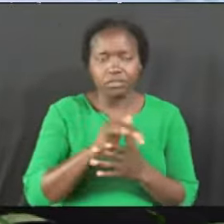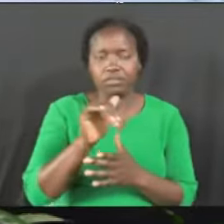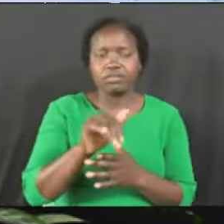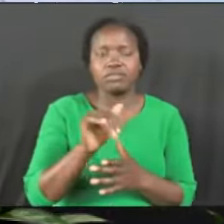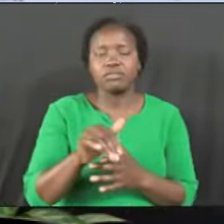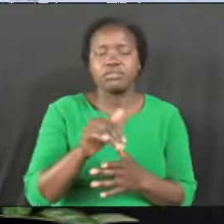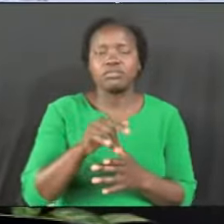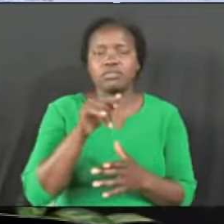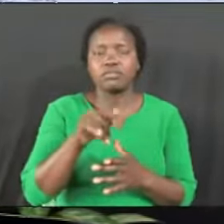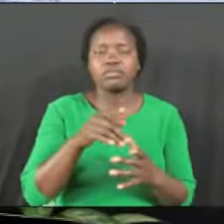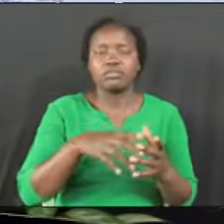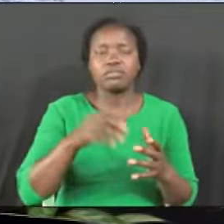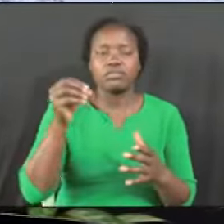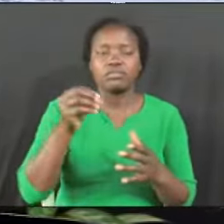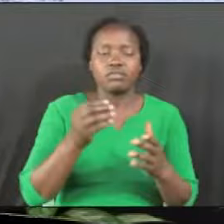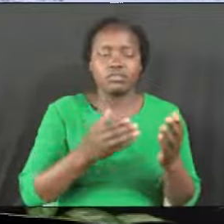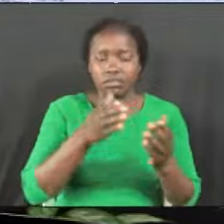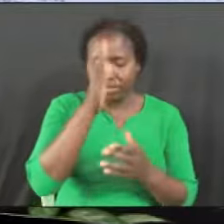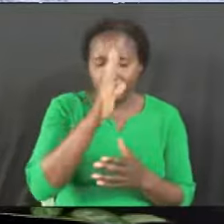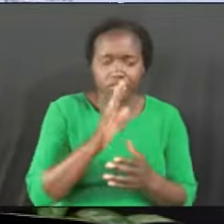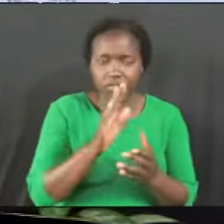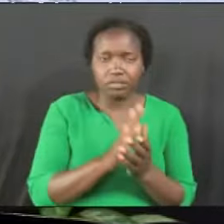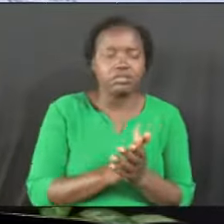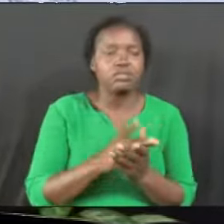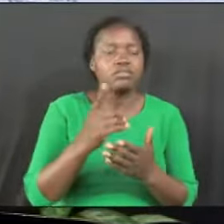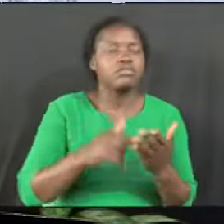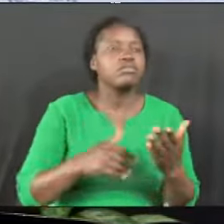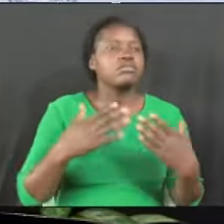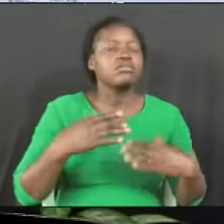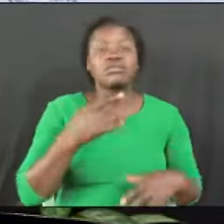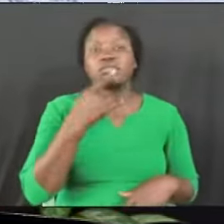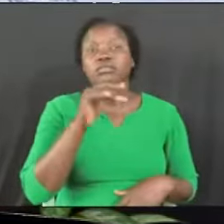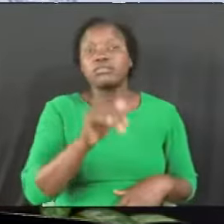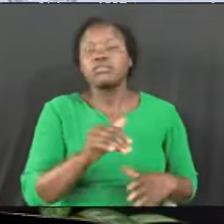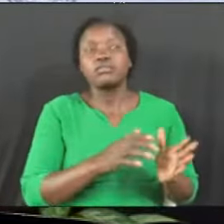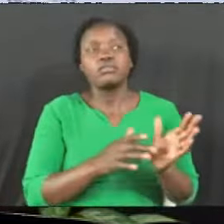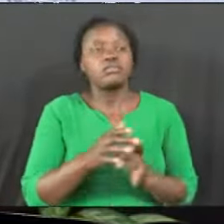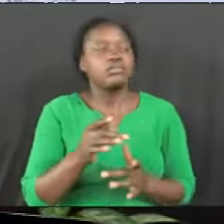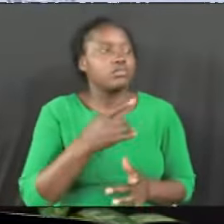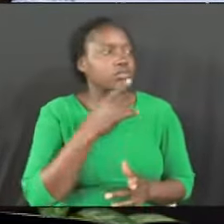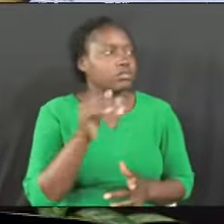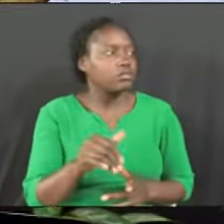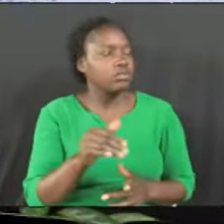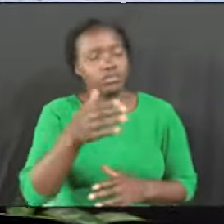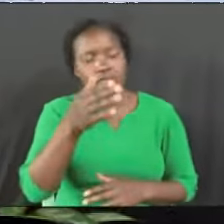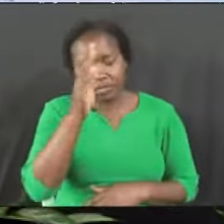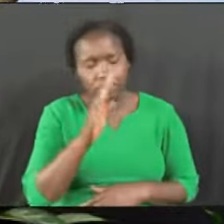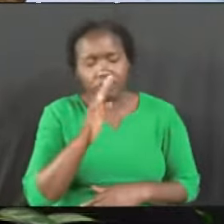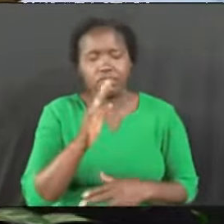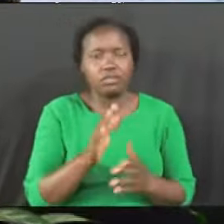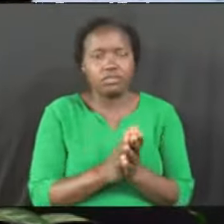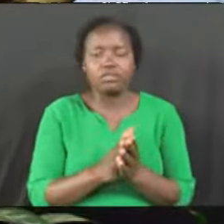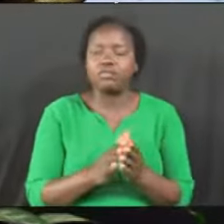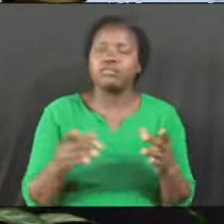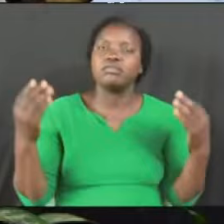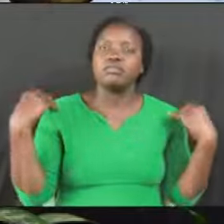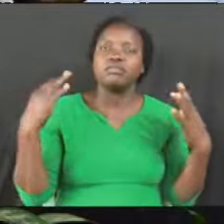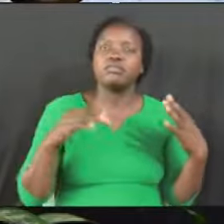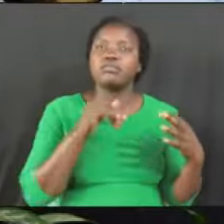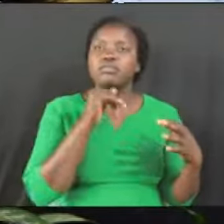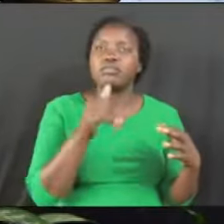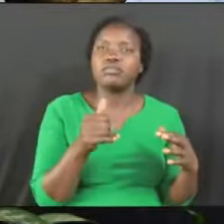was a god based upon what the people said, the Bible says that God dispatched an angel not